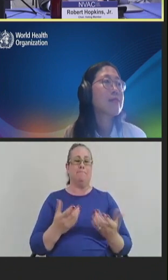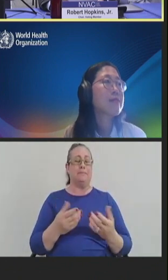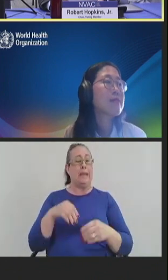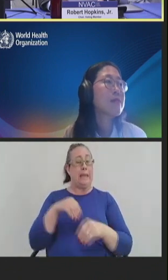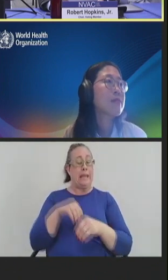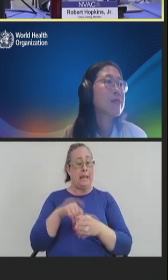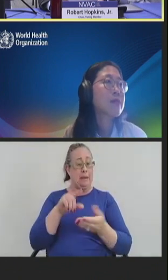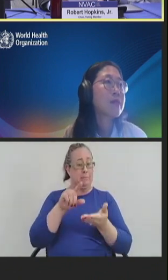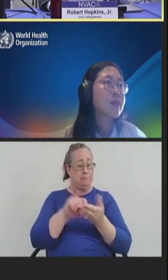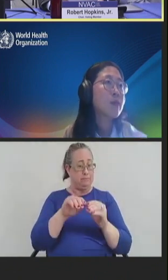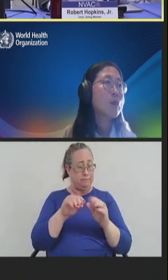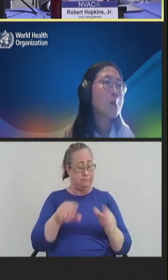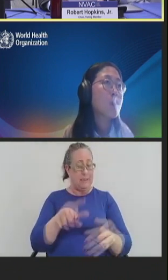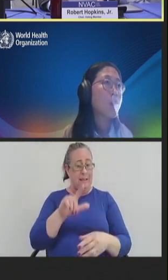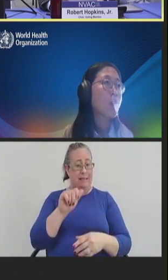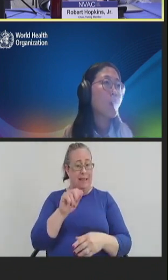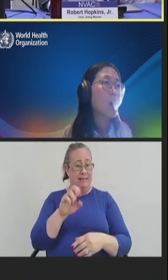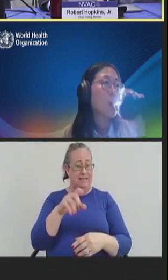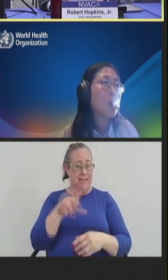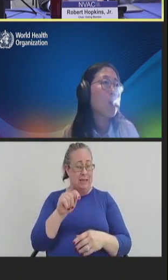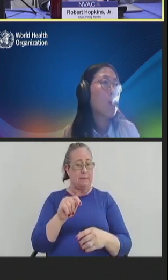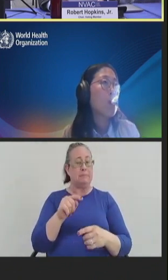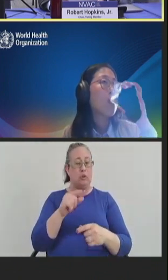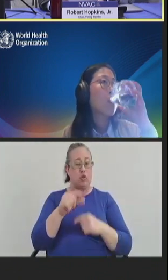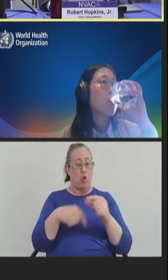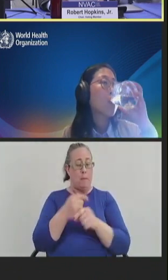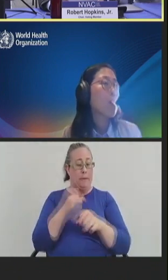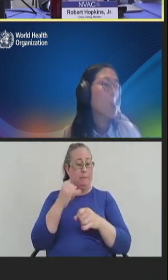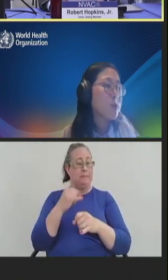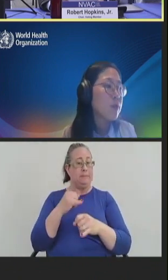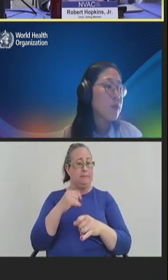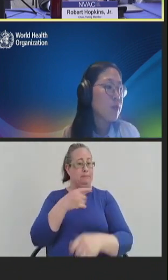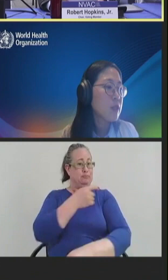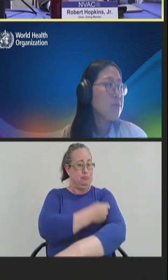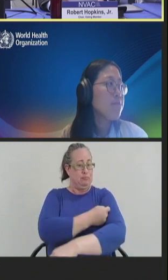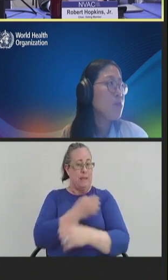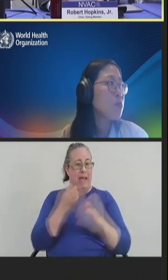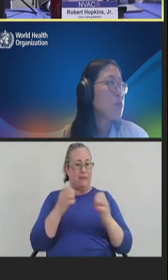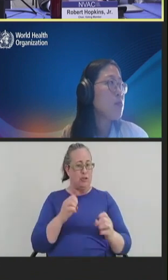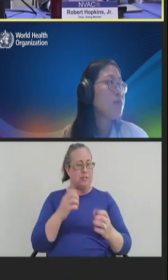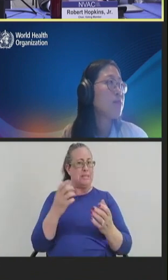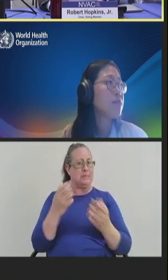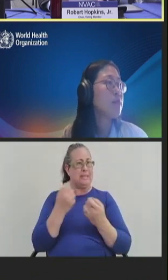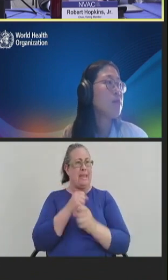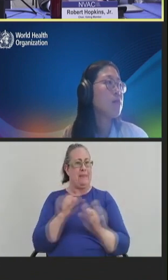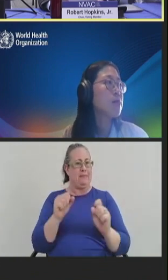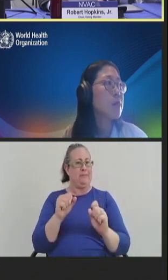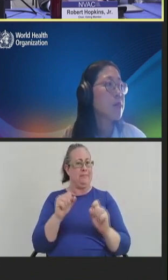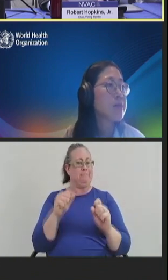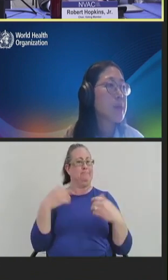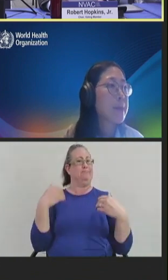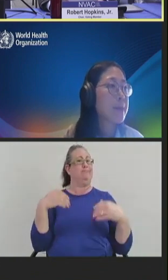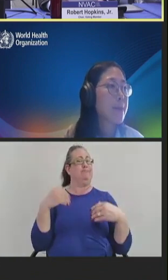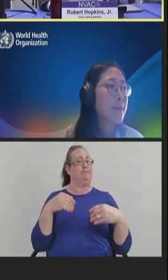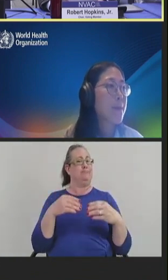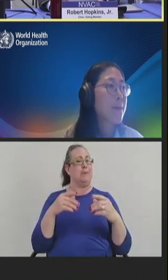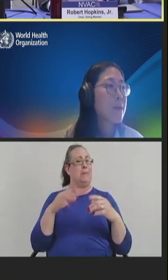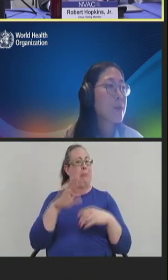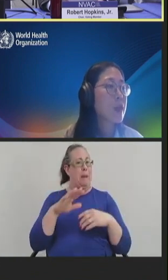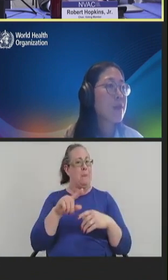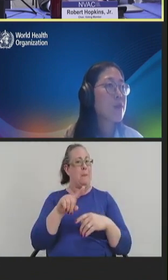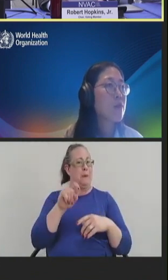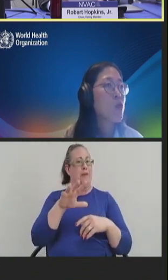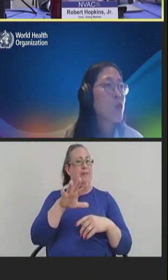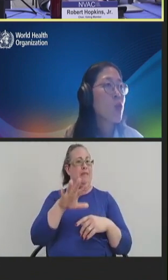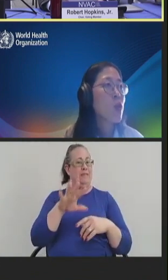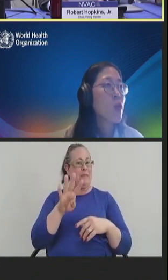Lancet, authors revealed that global immunization efforts have saved an estimated 154 million lives, or the equivalent of